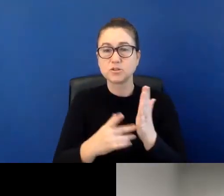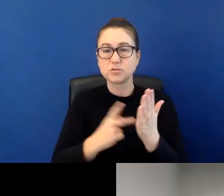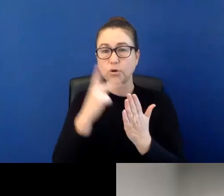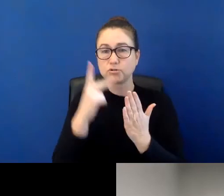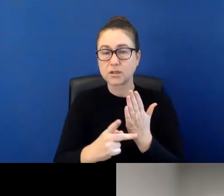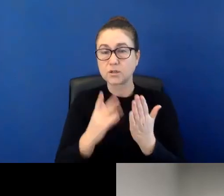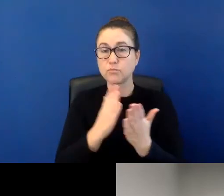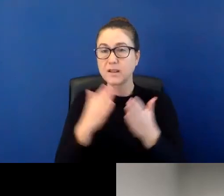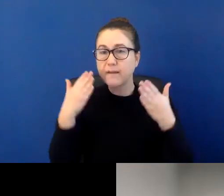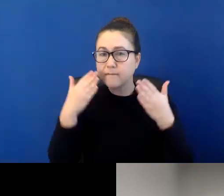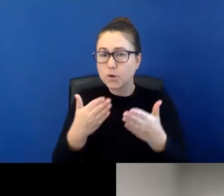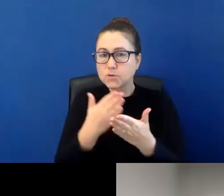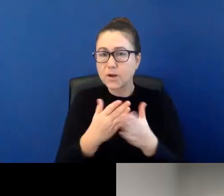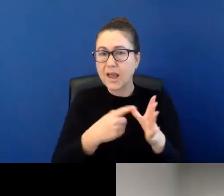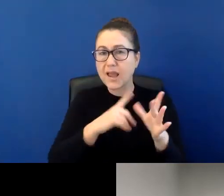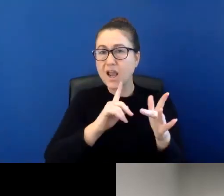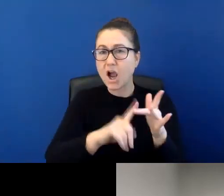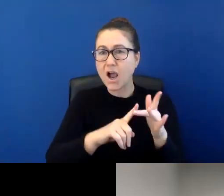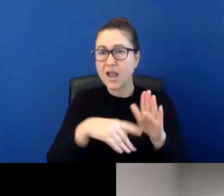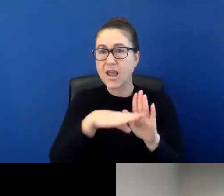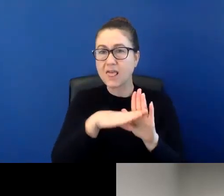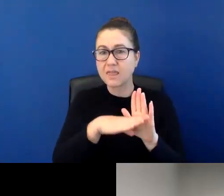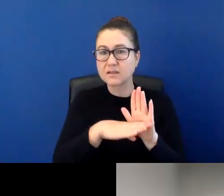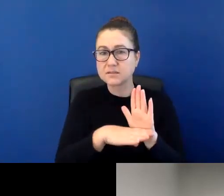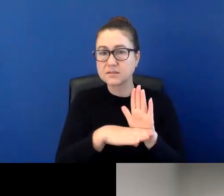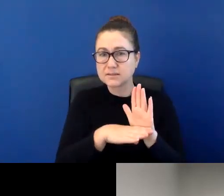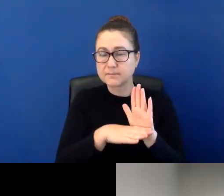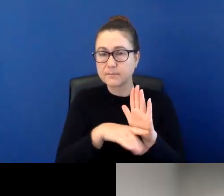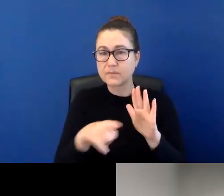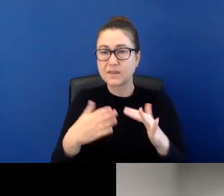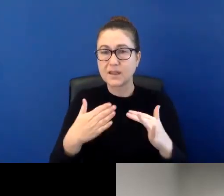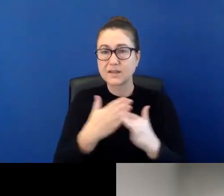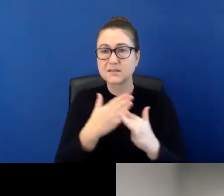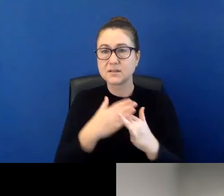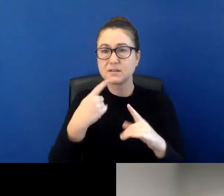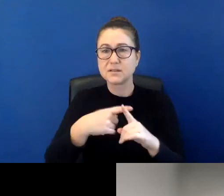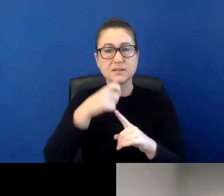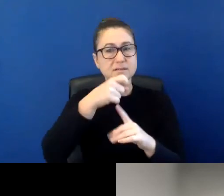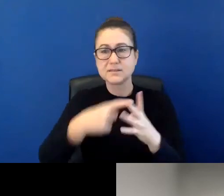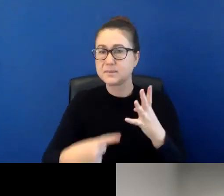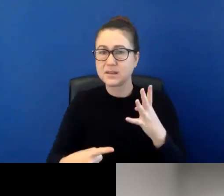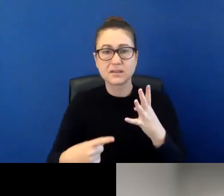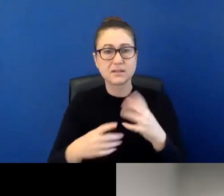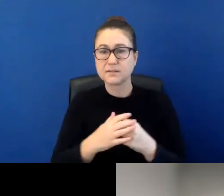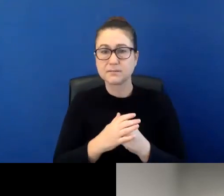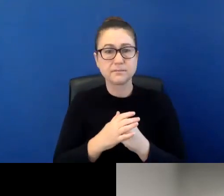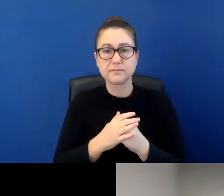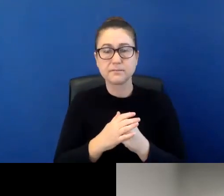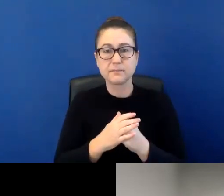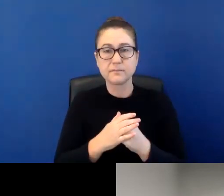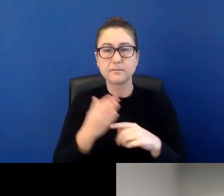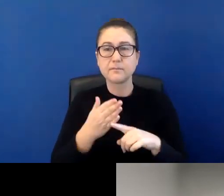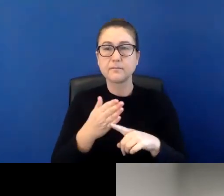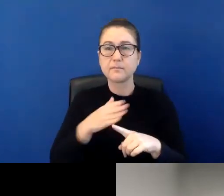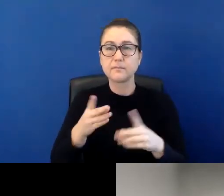on AI ethics, leveraging its accessibility and disability extensive knowledge. Prior to this, he was the director of